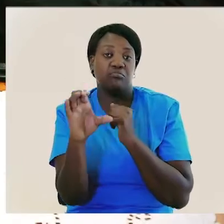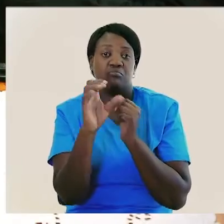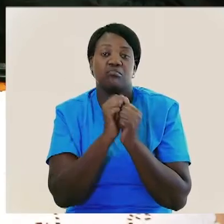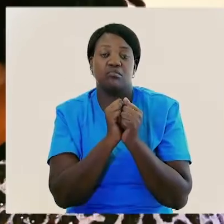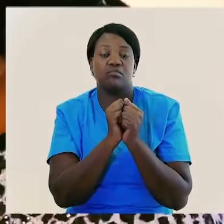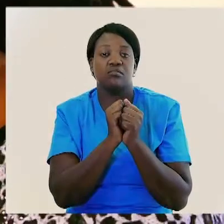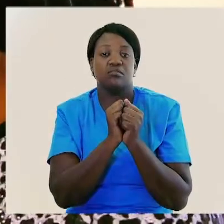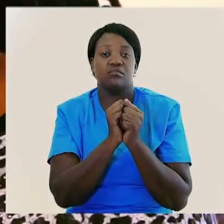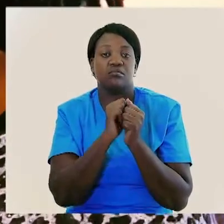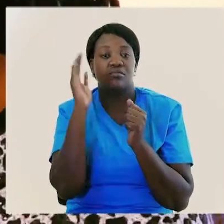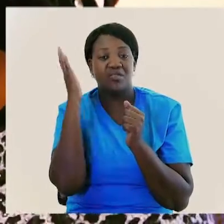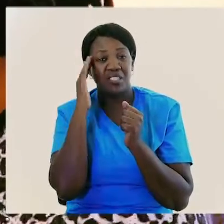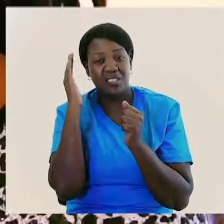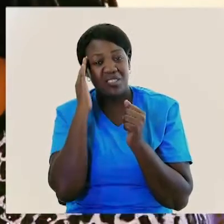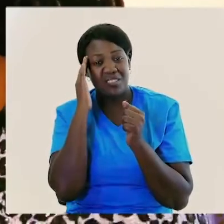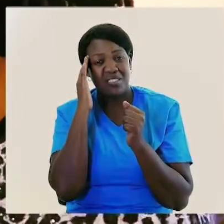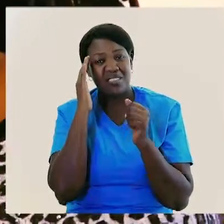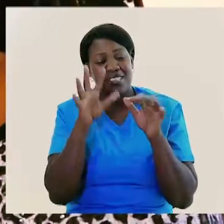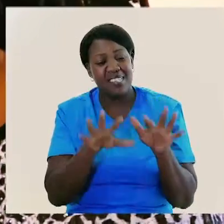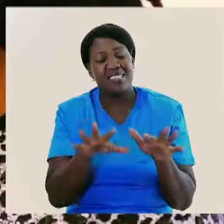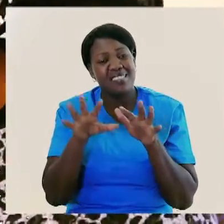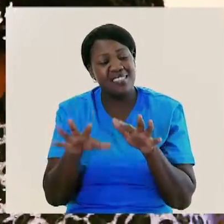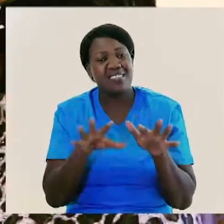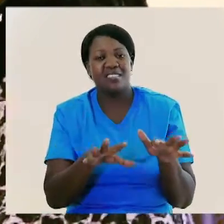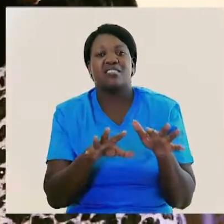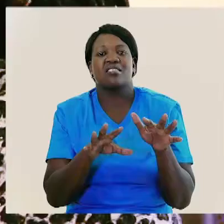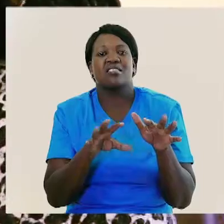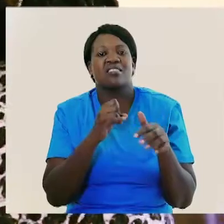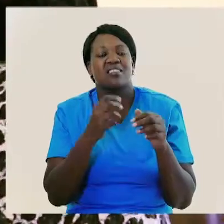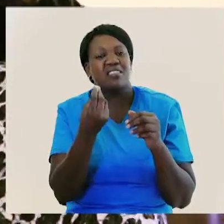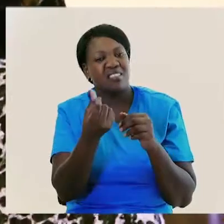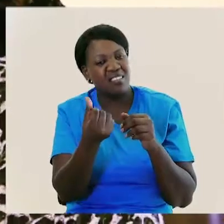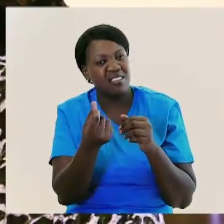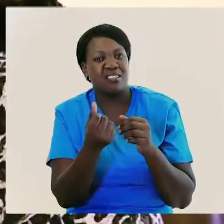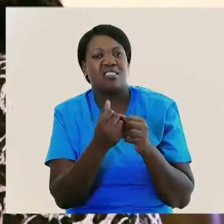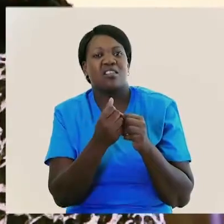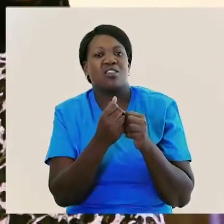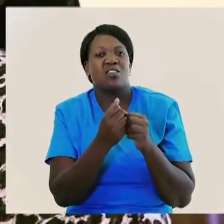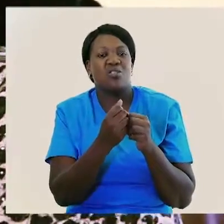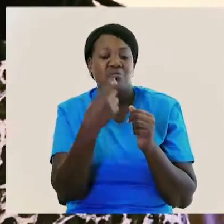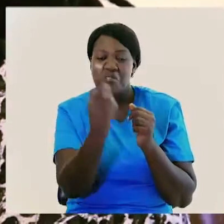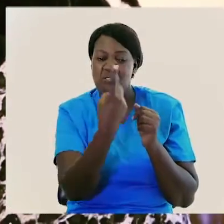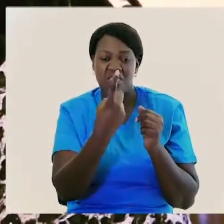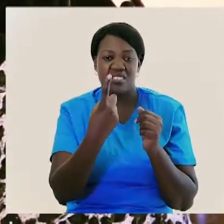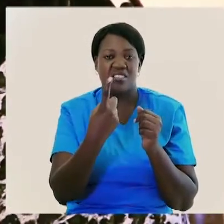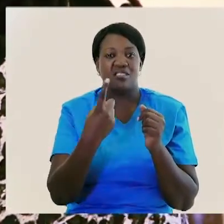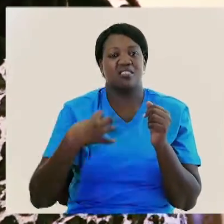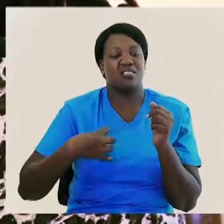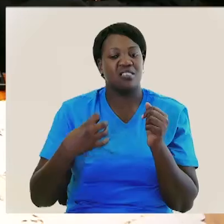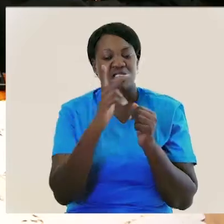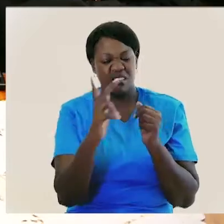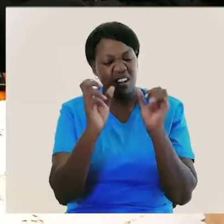Michelle, you know how we struggle through the month. And those are luxury things which only the rich can afford.